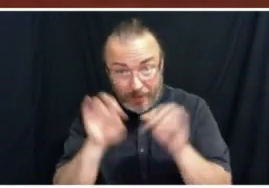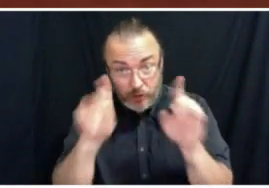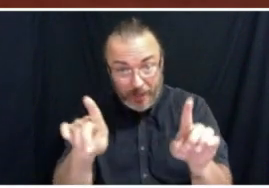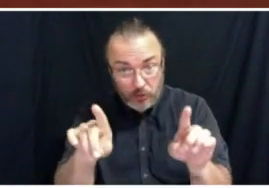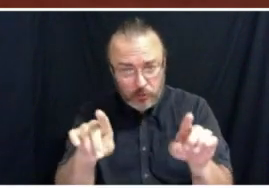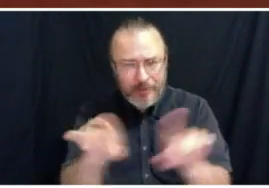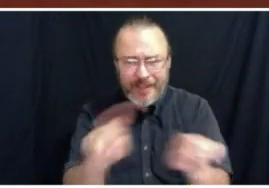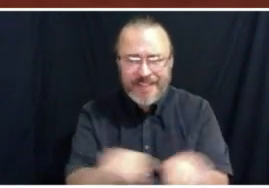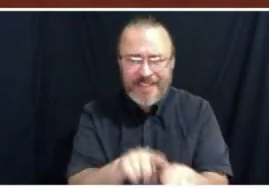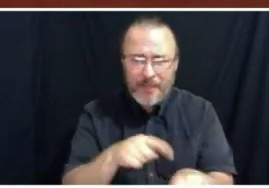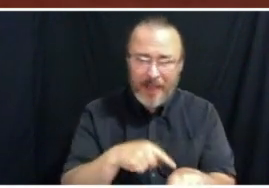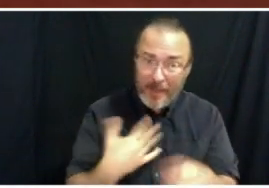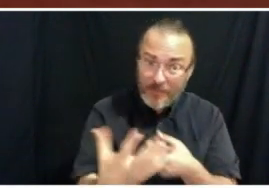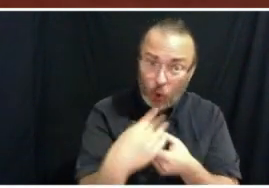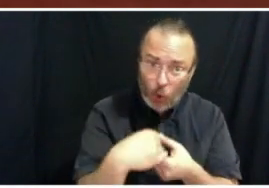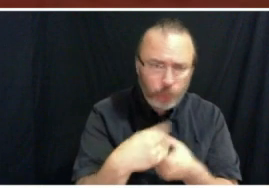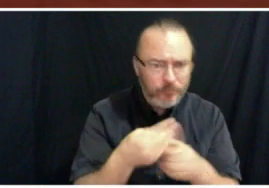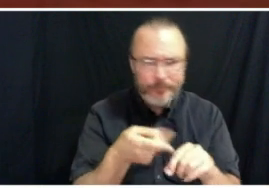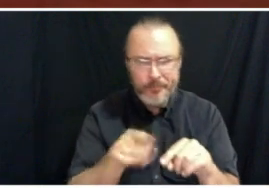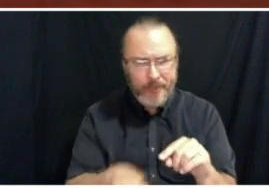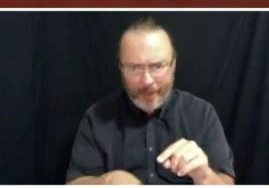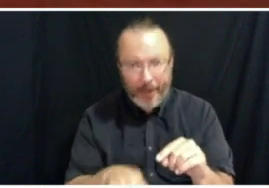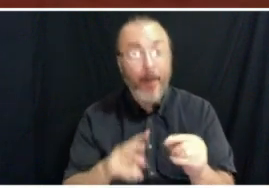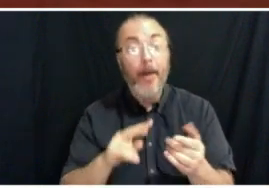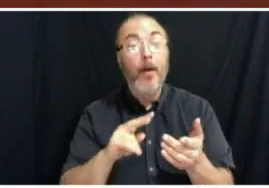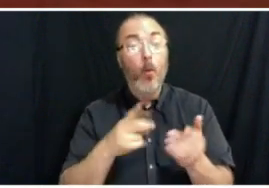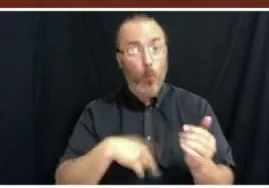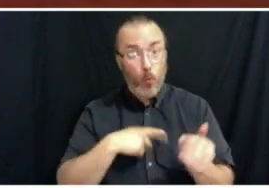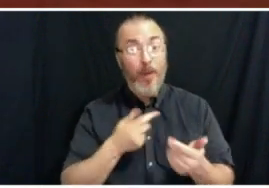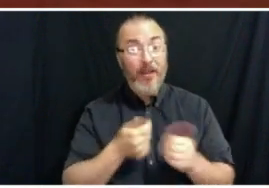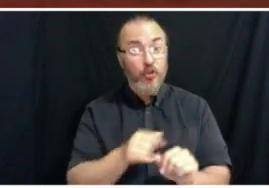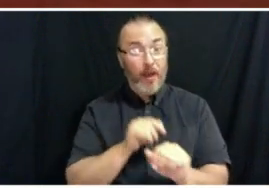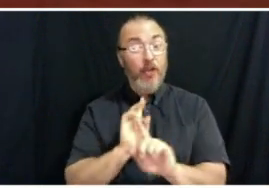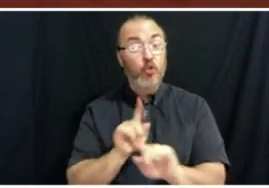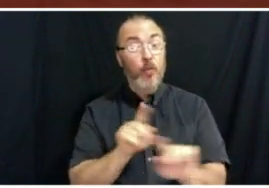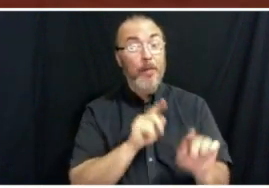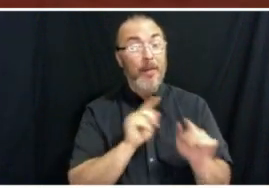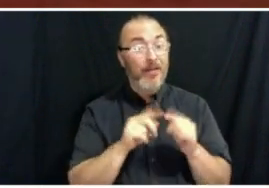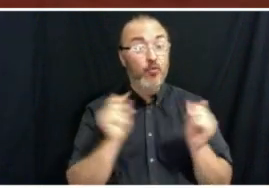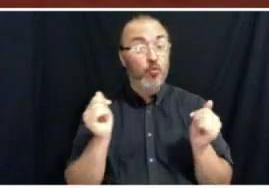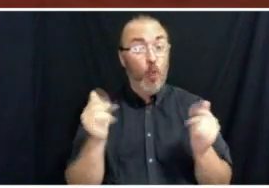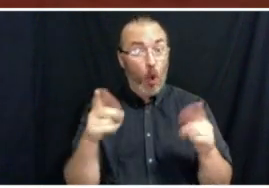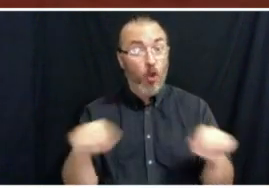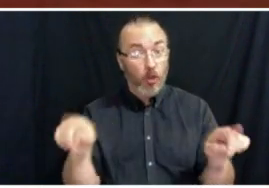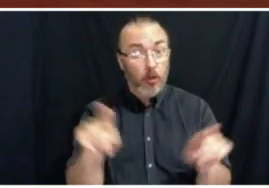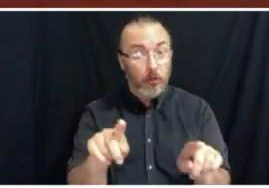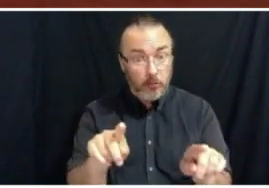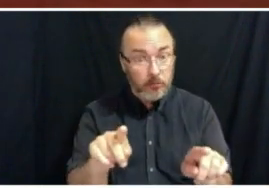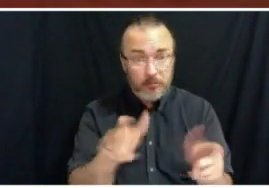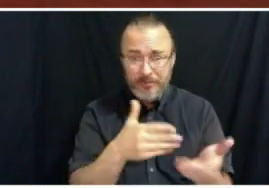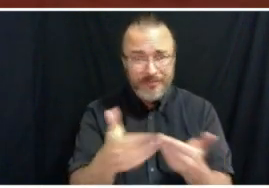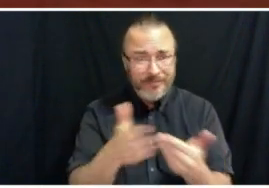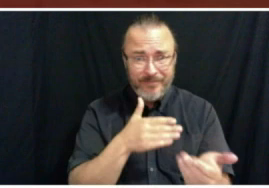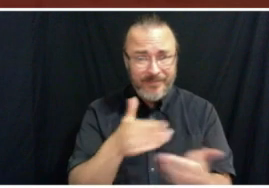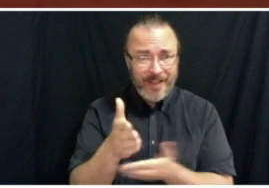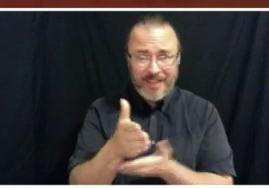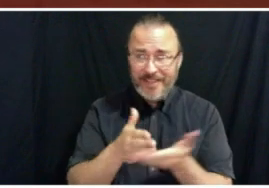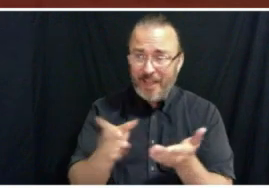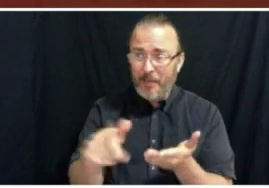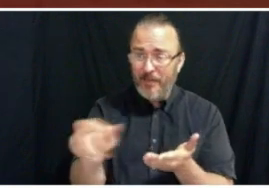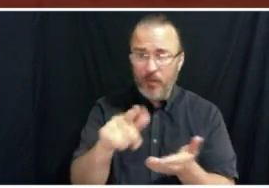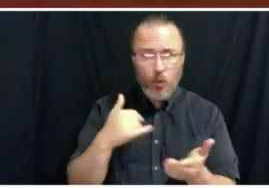So we try to respond to the needs of all children, even those who come with multiple